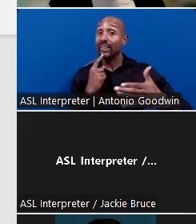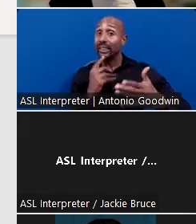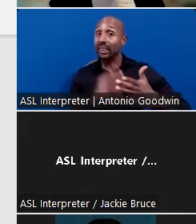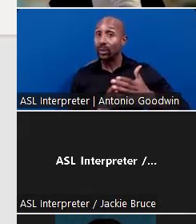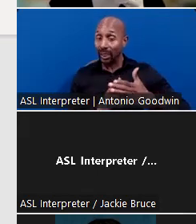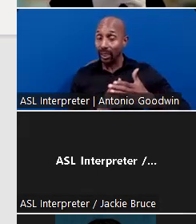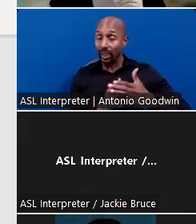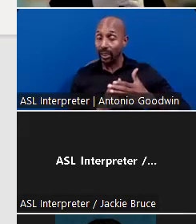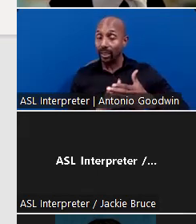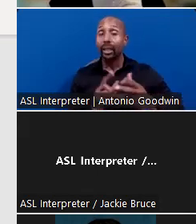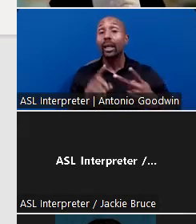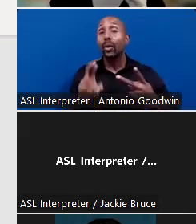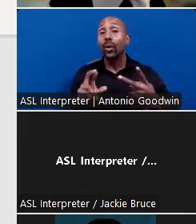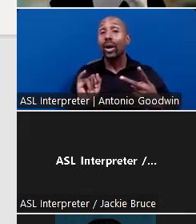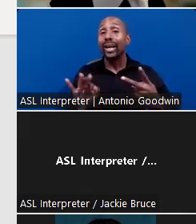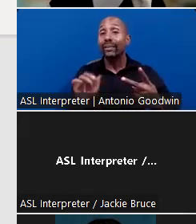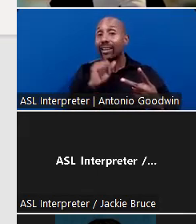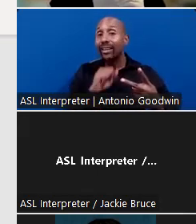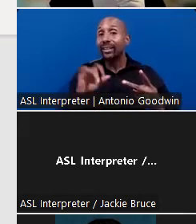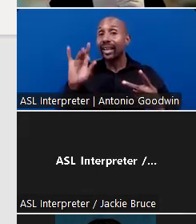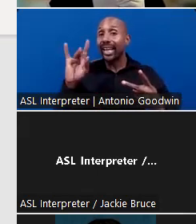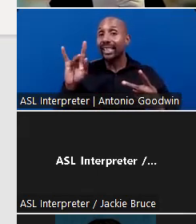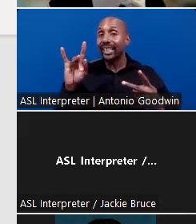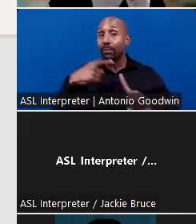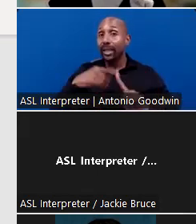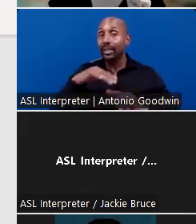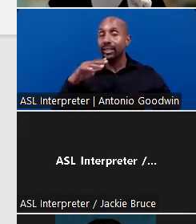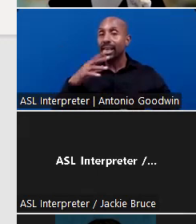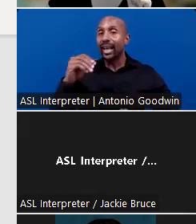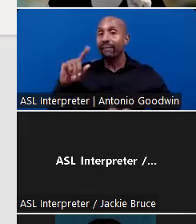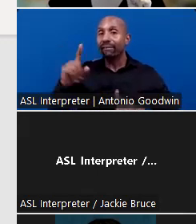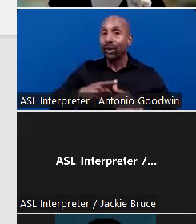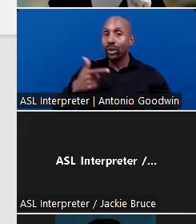Johnson & Johnson for your initial first dose.